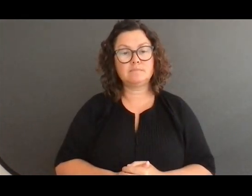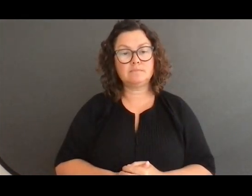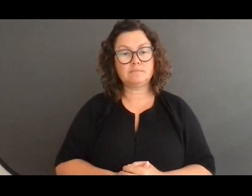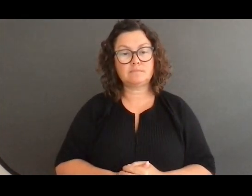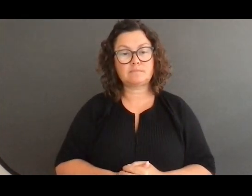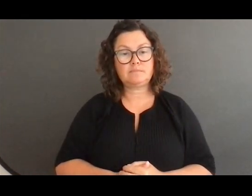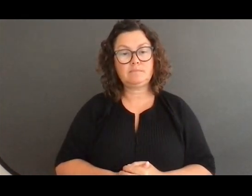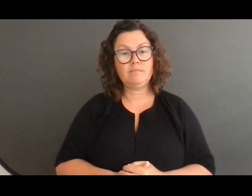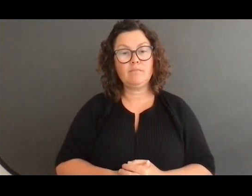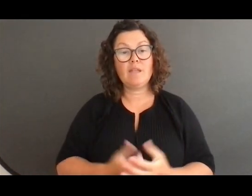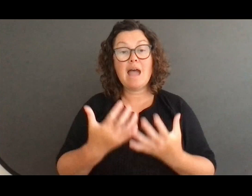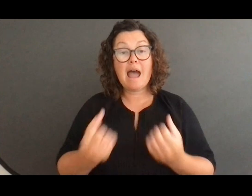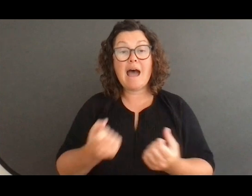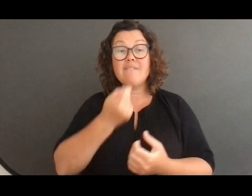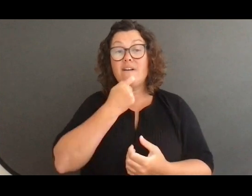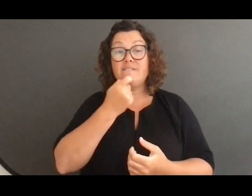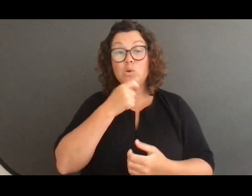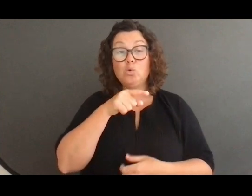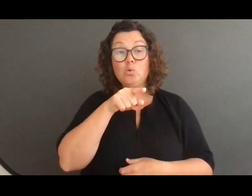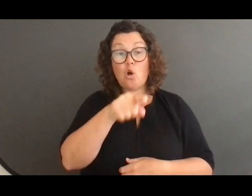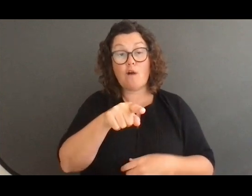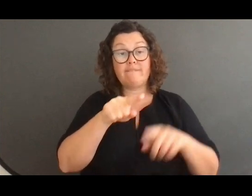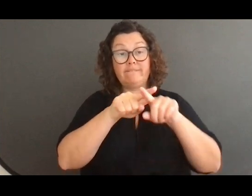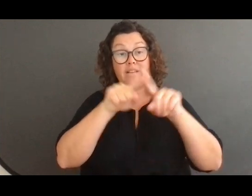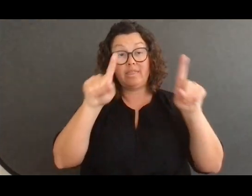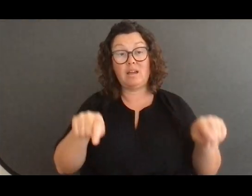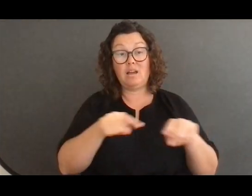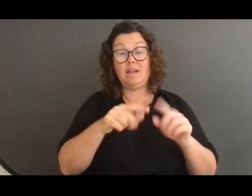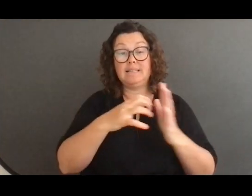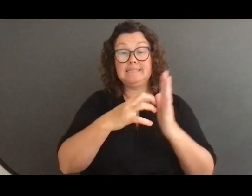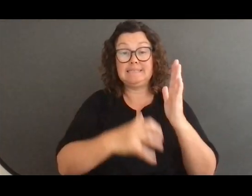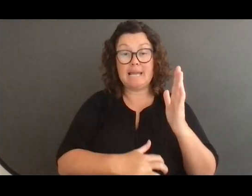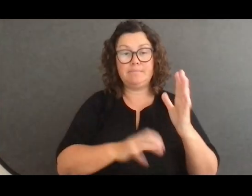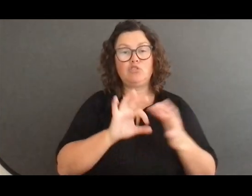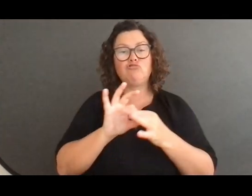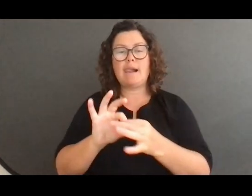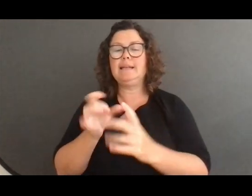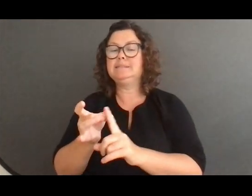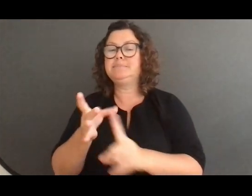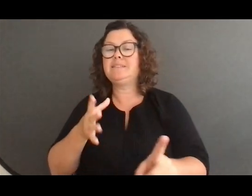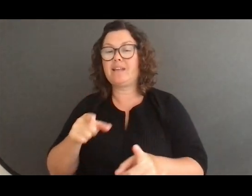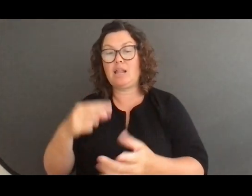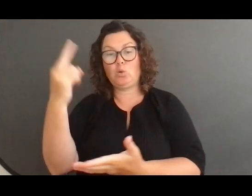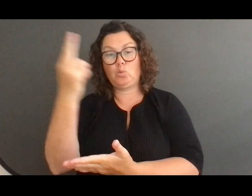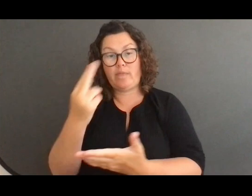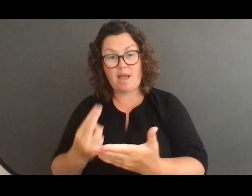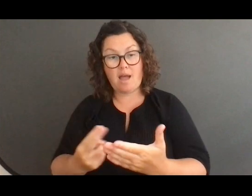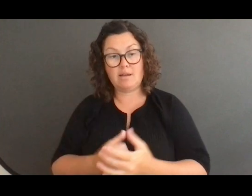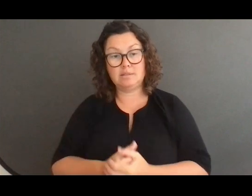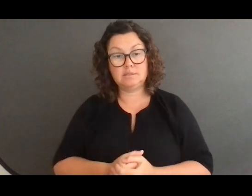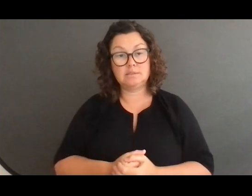tangata. And the untranslated te reo, or Māori language, in this document is an attempt to signal that we